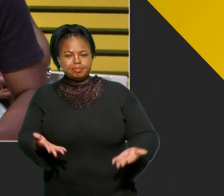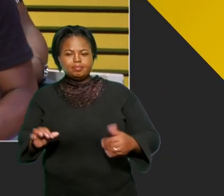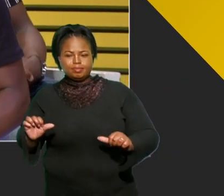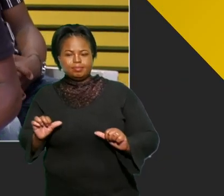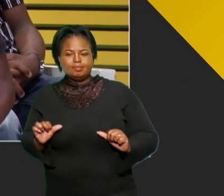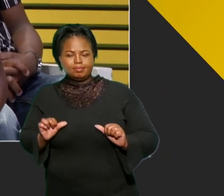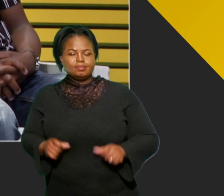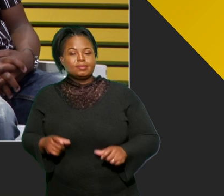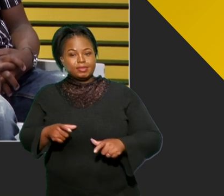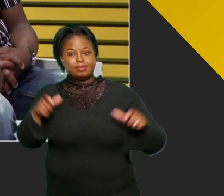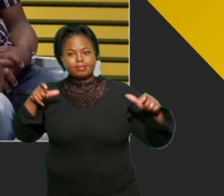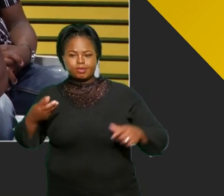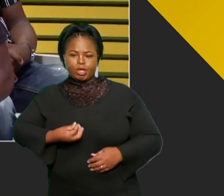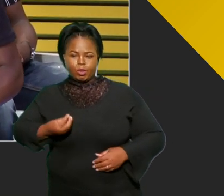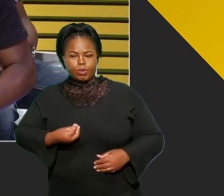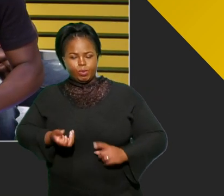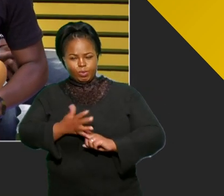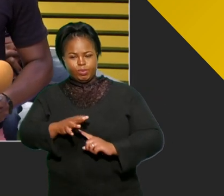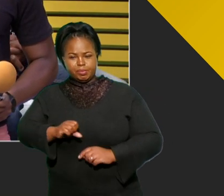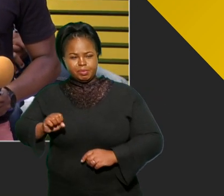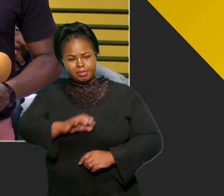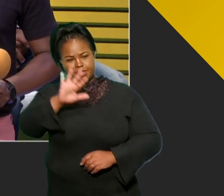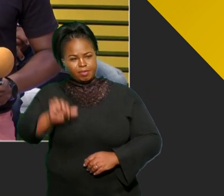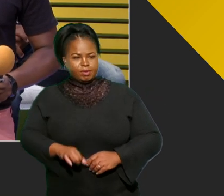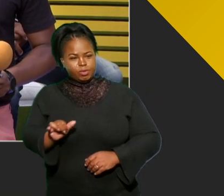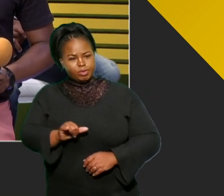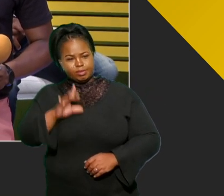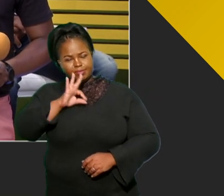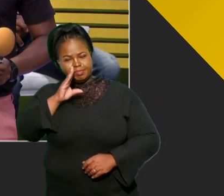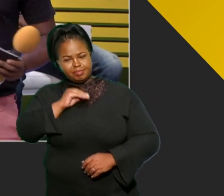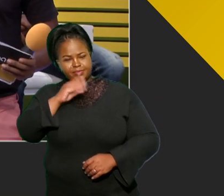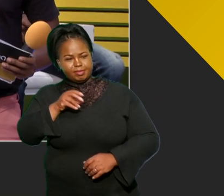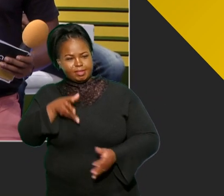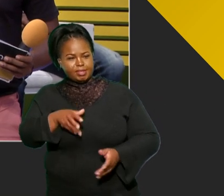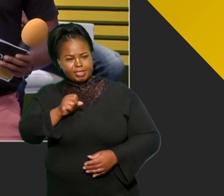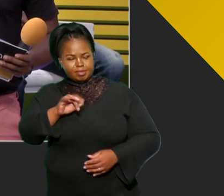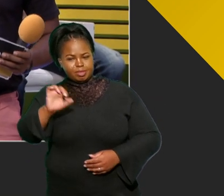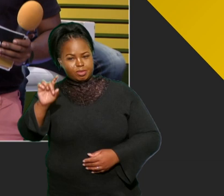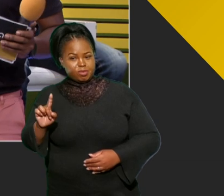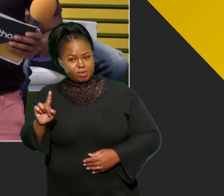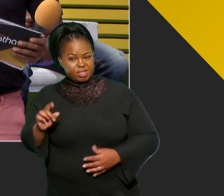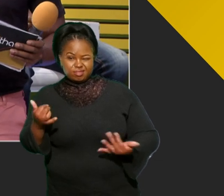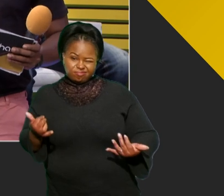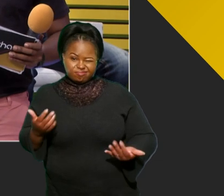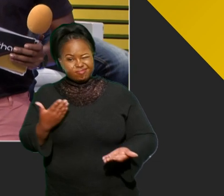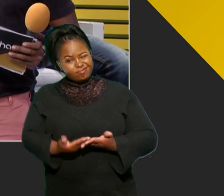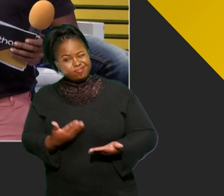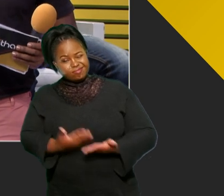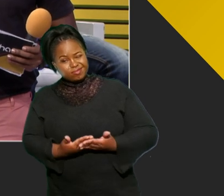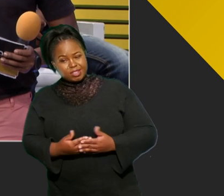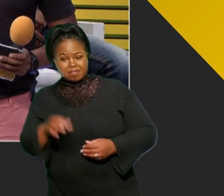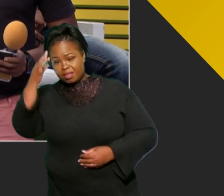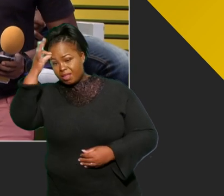Welcome back to the biggest youth show in South Africa, Gyonage E Daily Thetha ku SABC 1. Sithi sikhuluma about the possible cap or